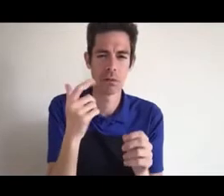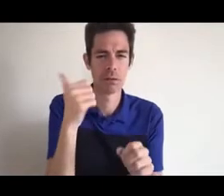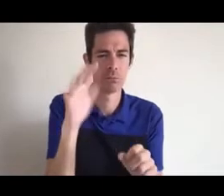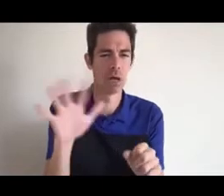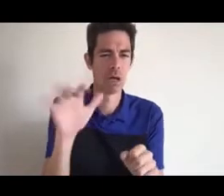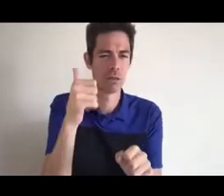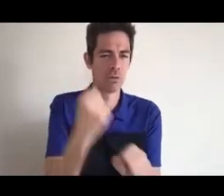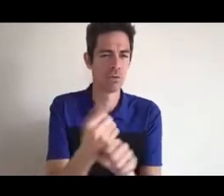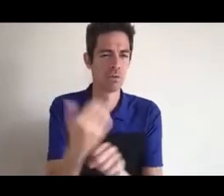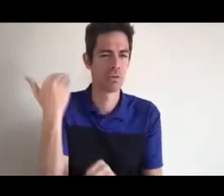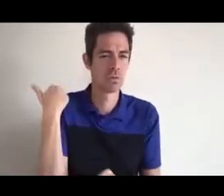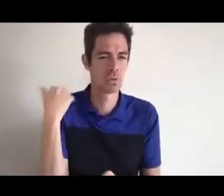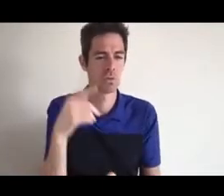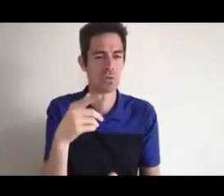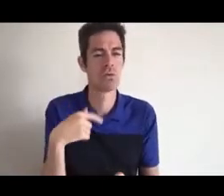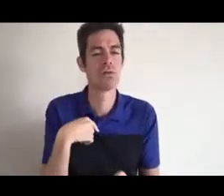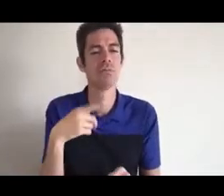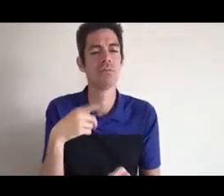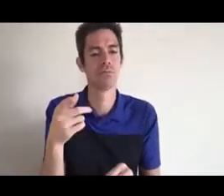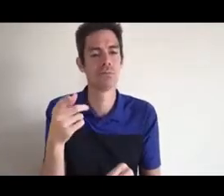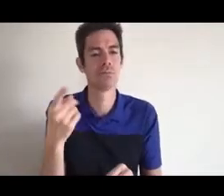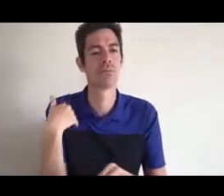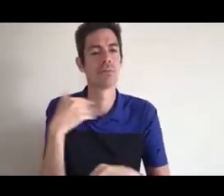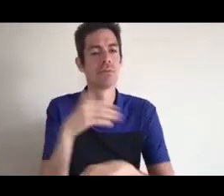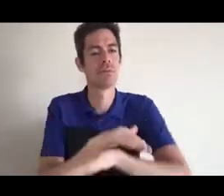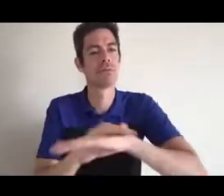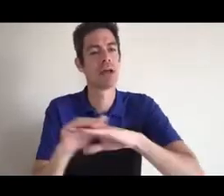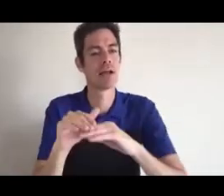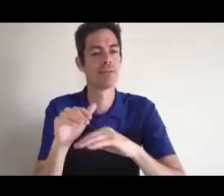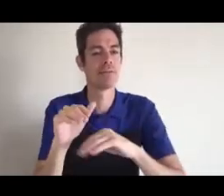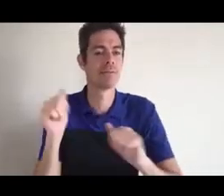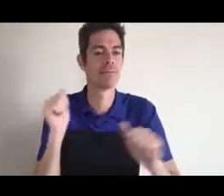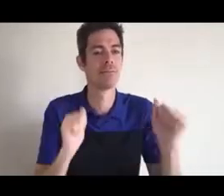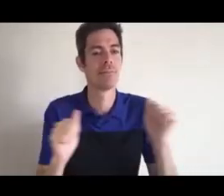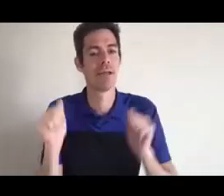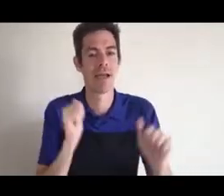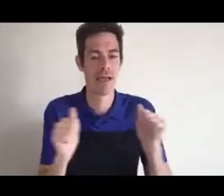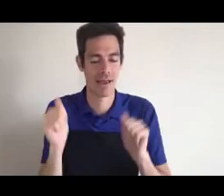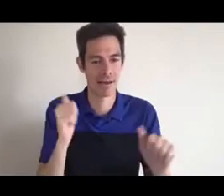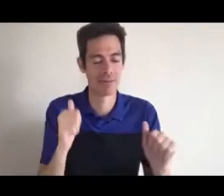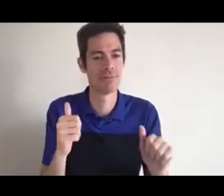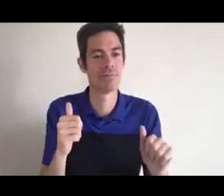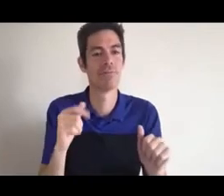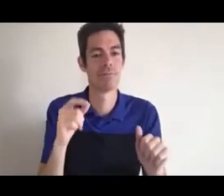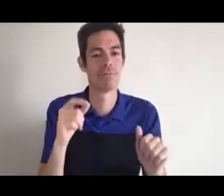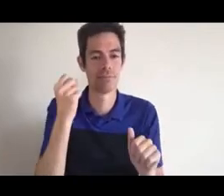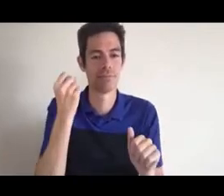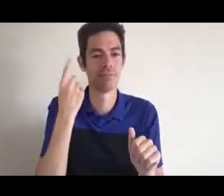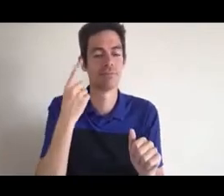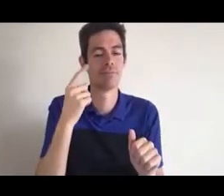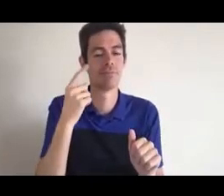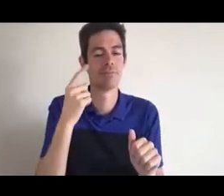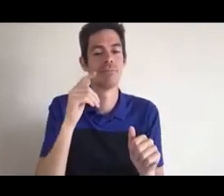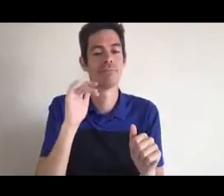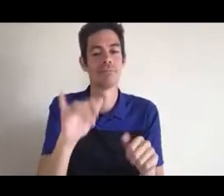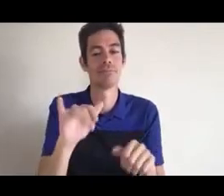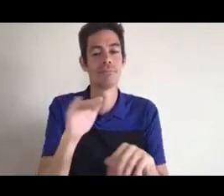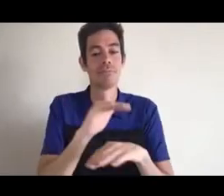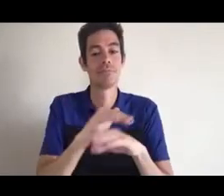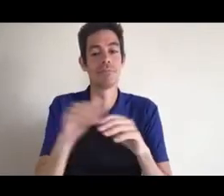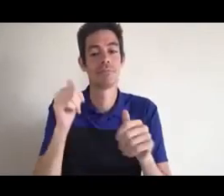maybe 10 years ago, about 10 years ago, I was on stage for a play